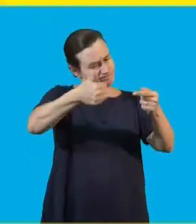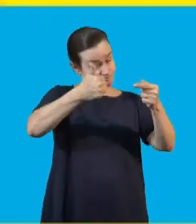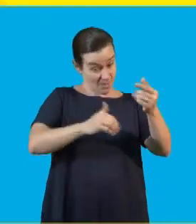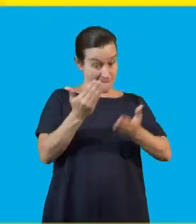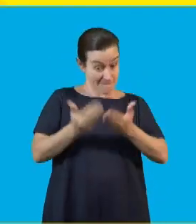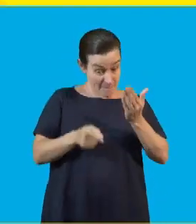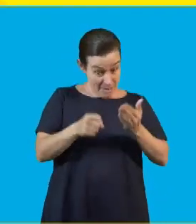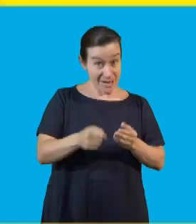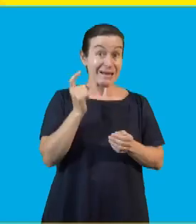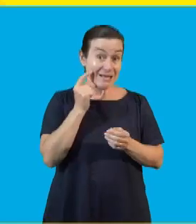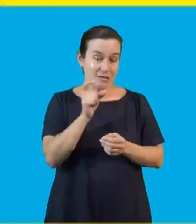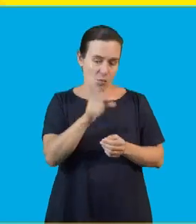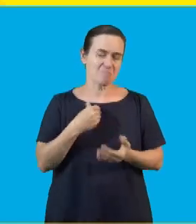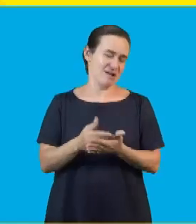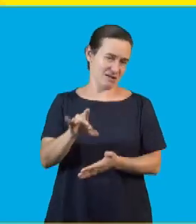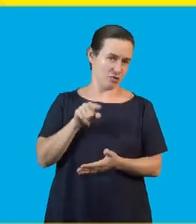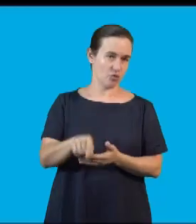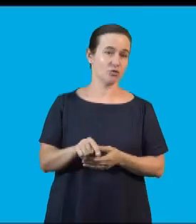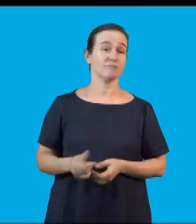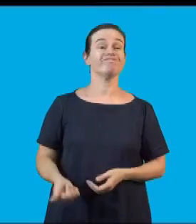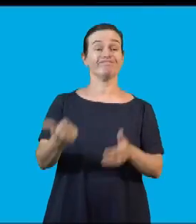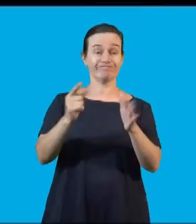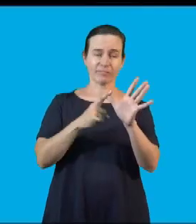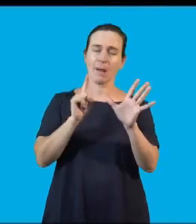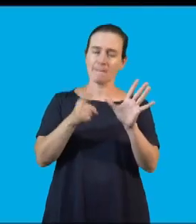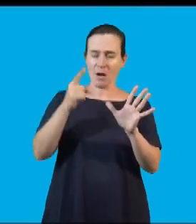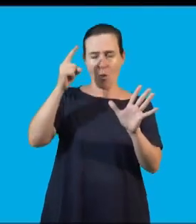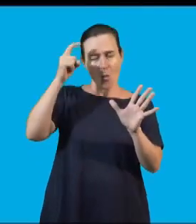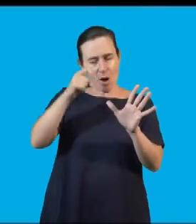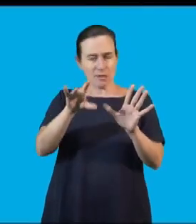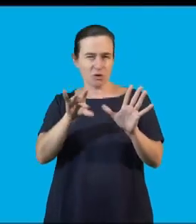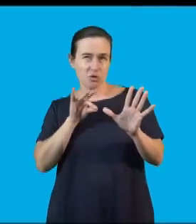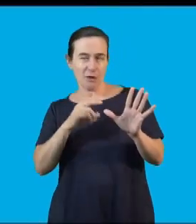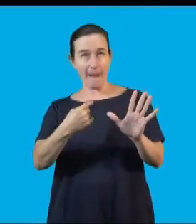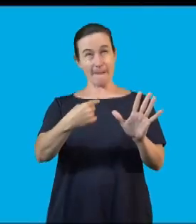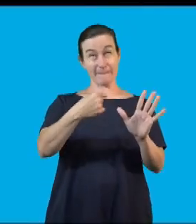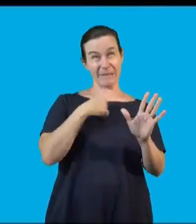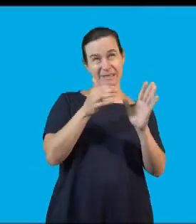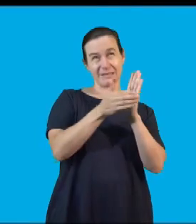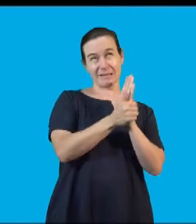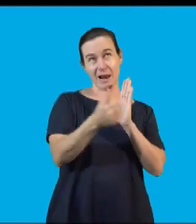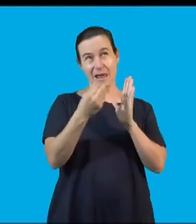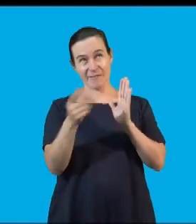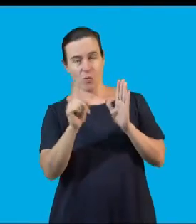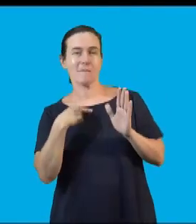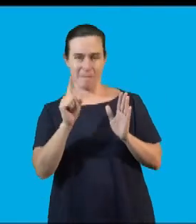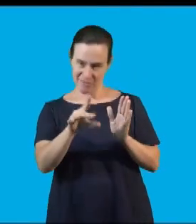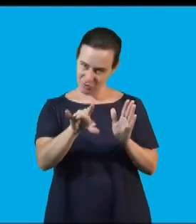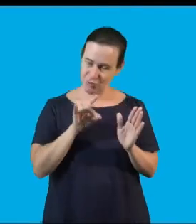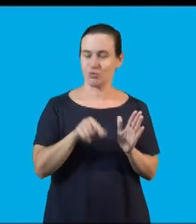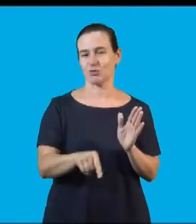Move on to a next question. Choose wisely. Make sure that you write according to your